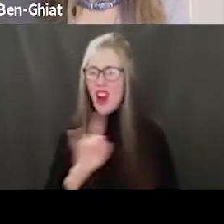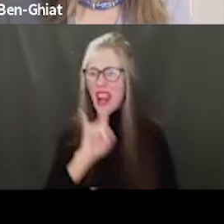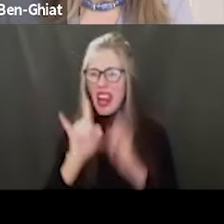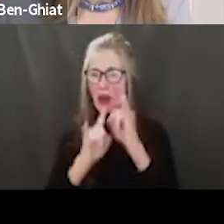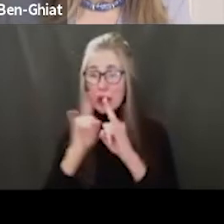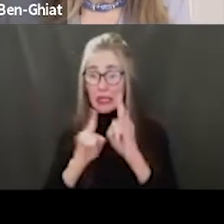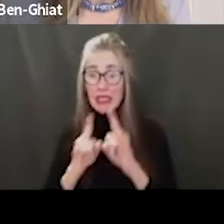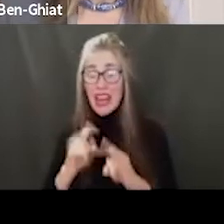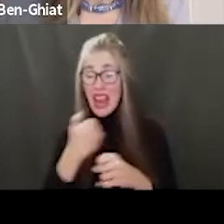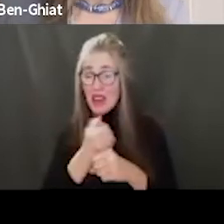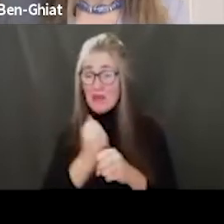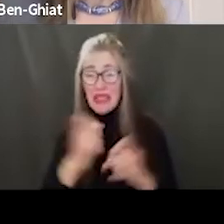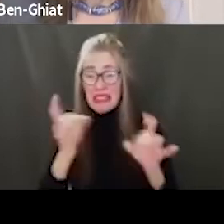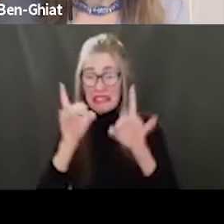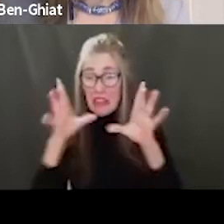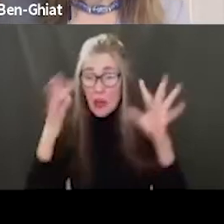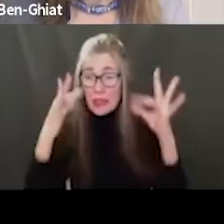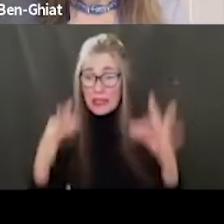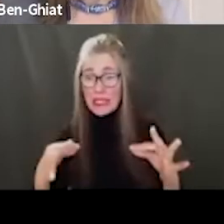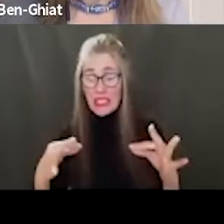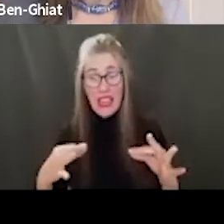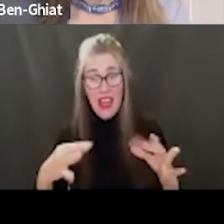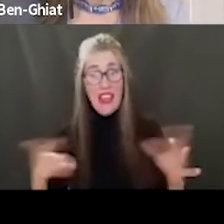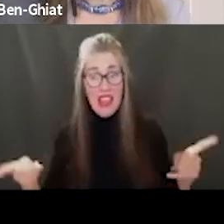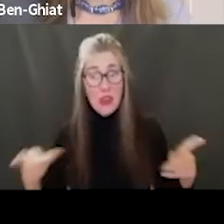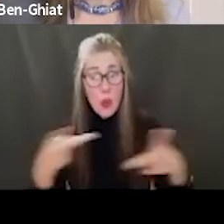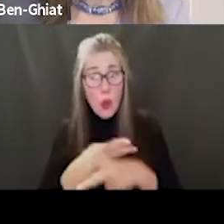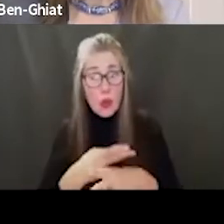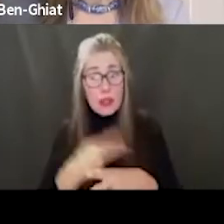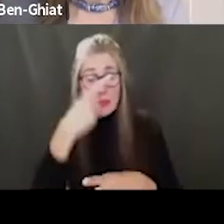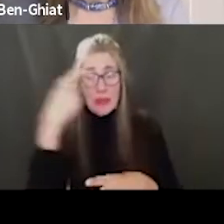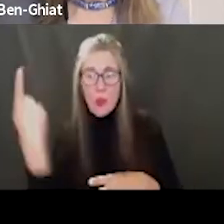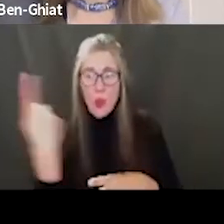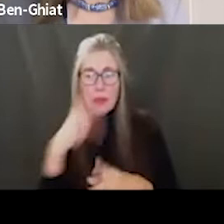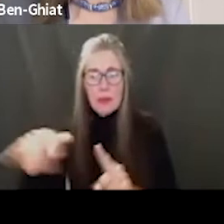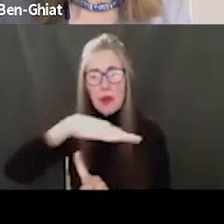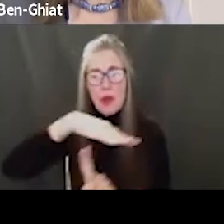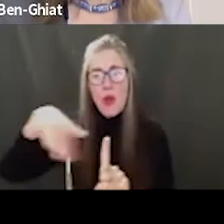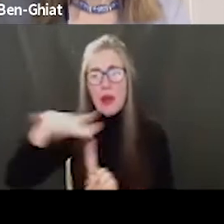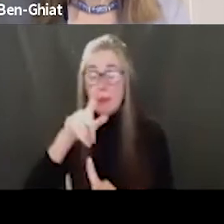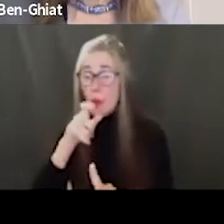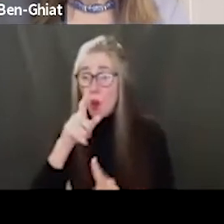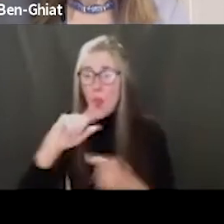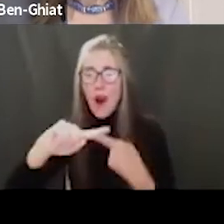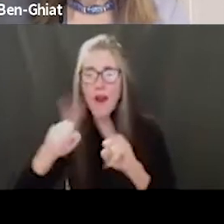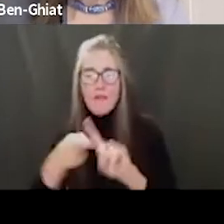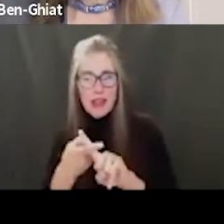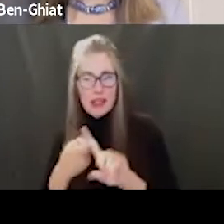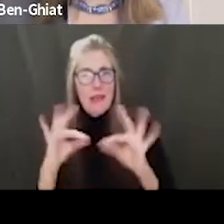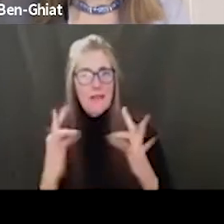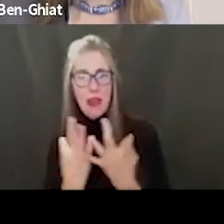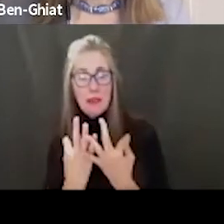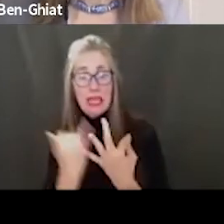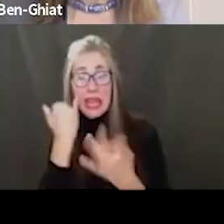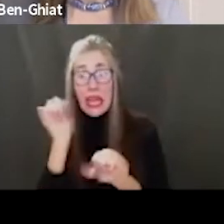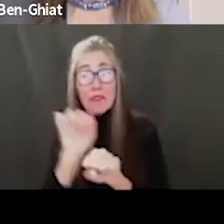is worsened by just having family and flatterers around himself, is typical. If you work for a strongman, it is dangerous to